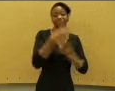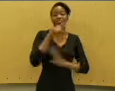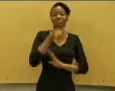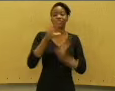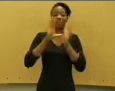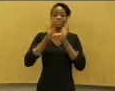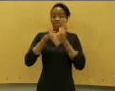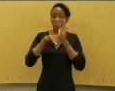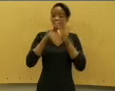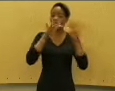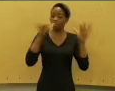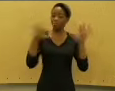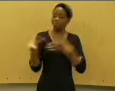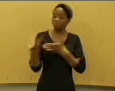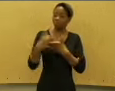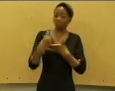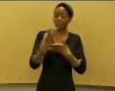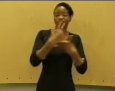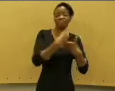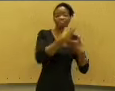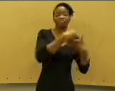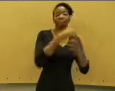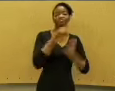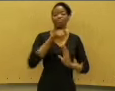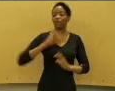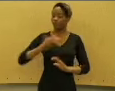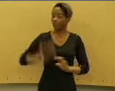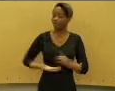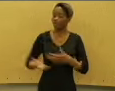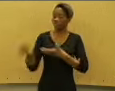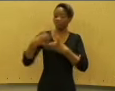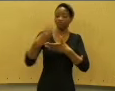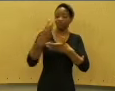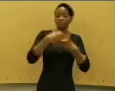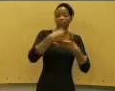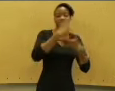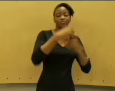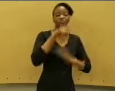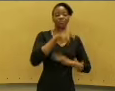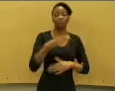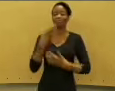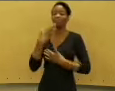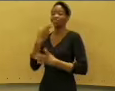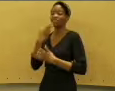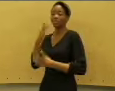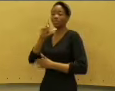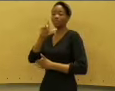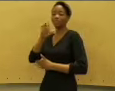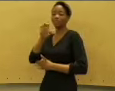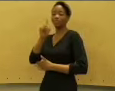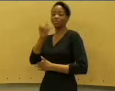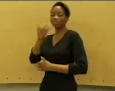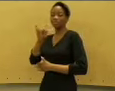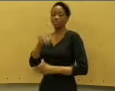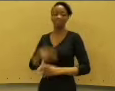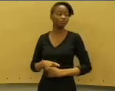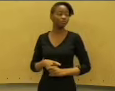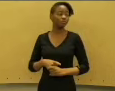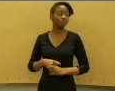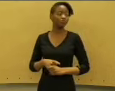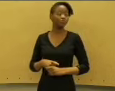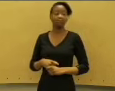disabled forgotten women, you know. And yeah, thank you so much, Naledi. It's a pleasure. Thank you so much. That